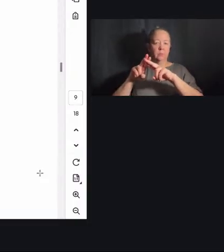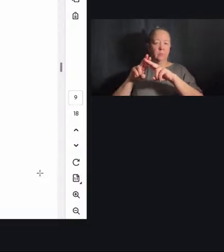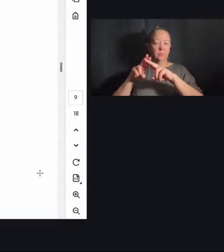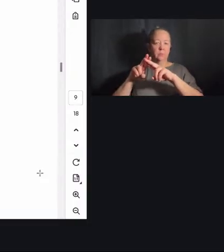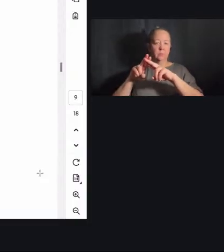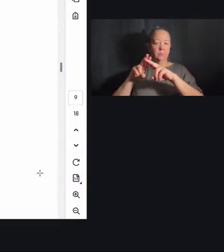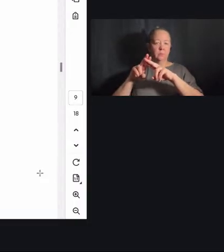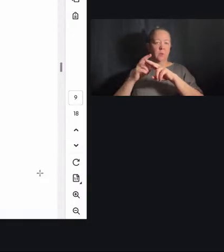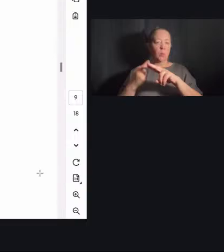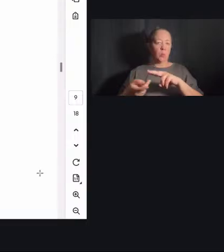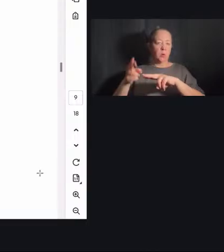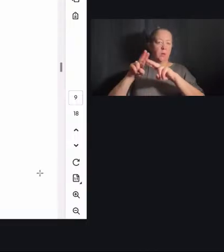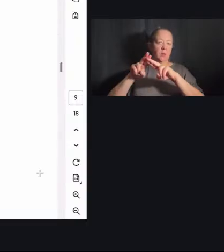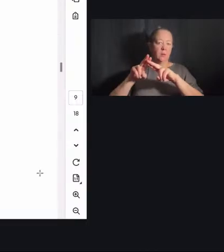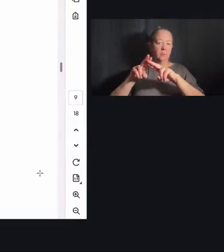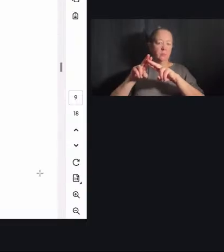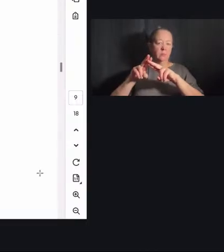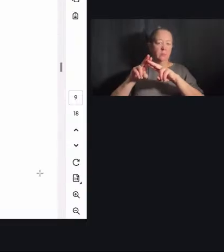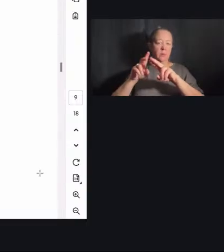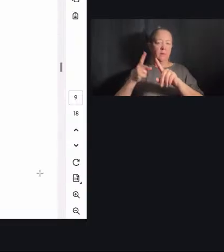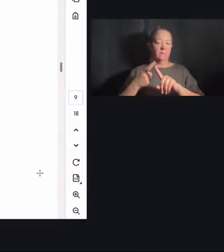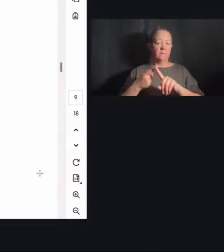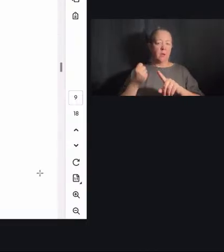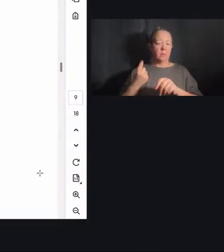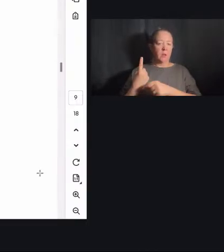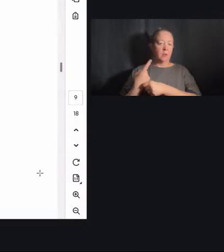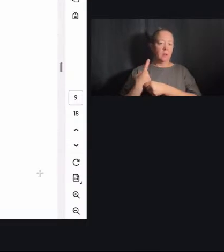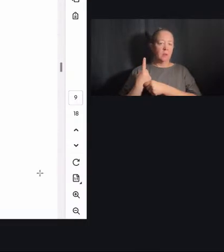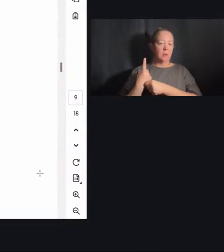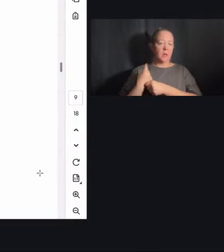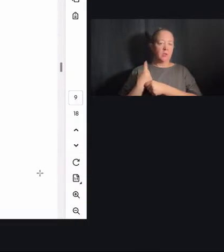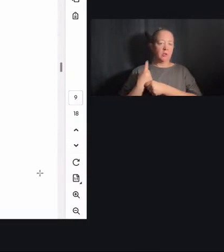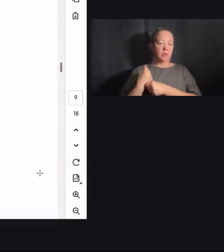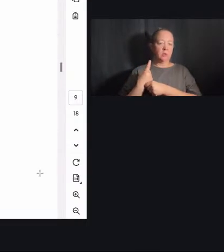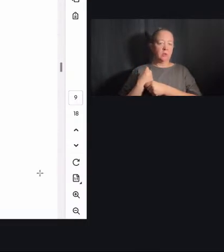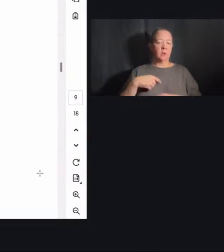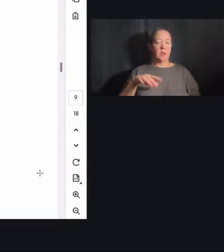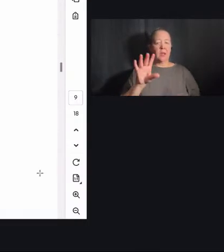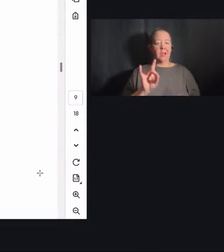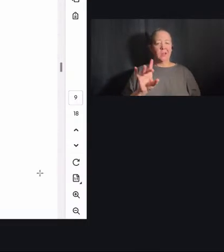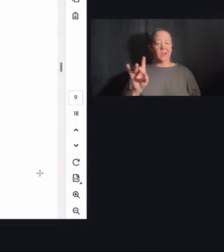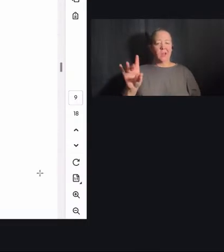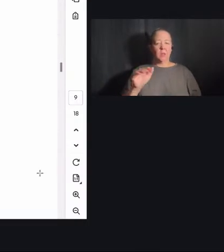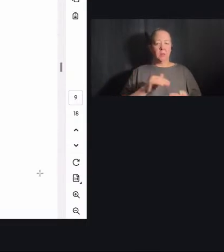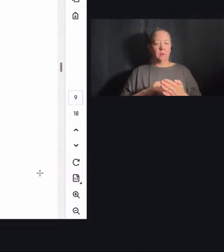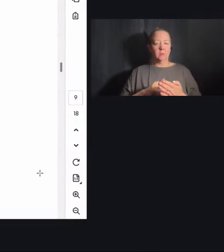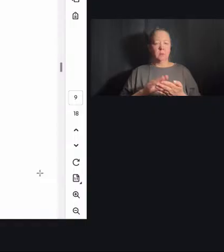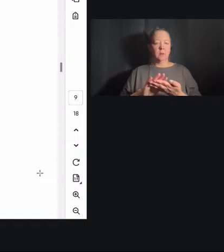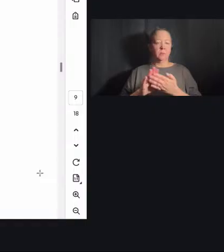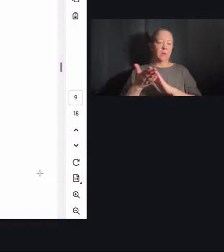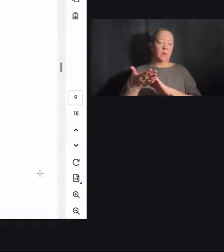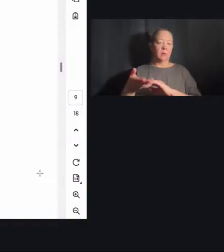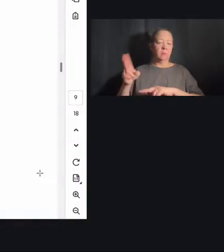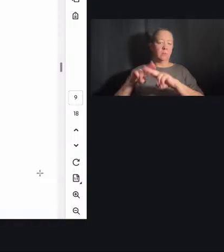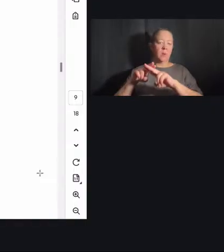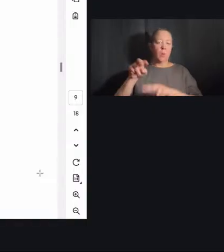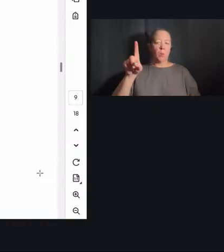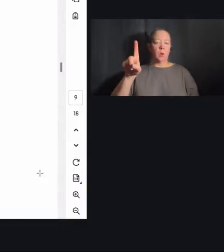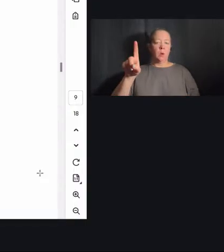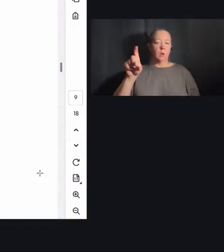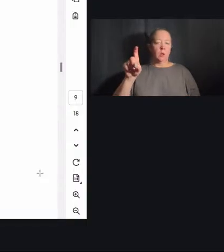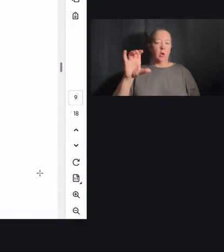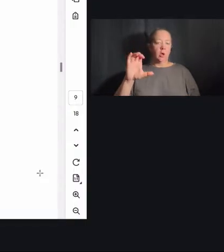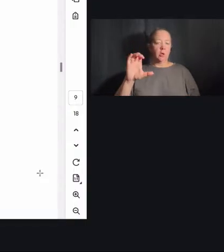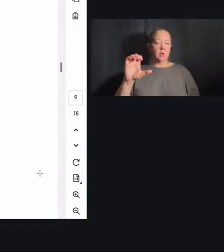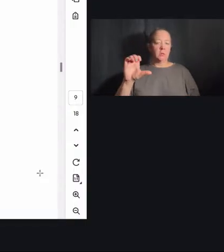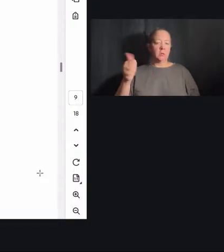It went up from last year from the adopted budget of 88,000 to 110,000. Health insurance costs have